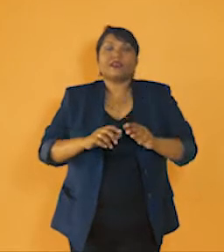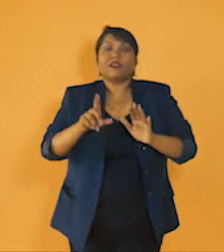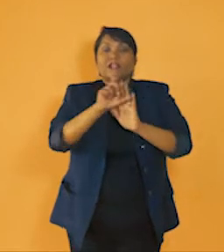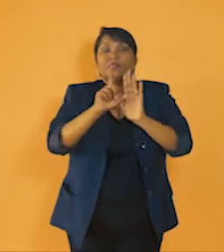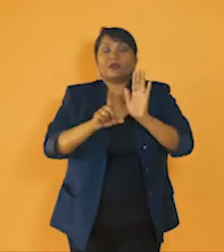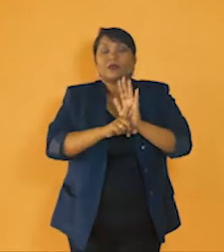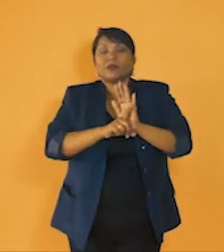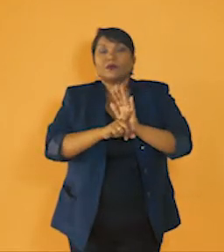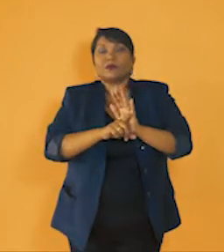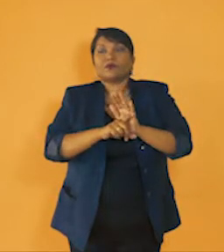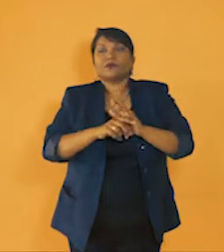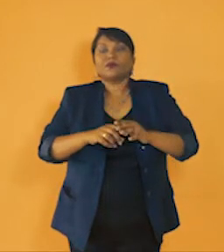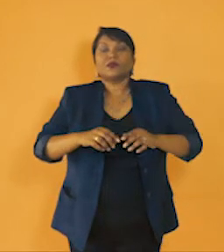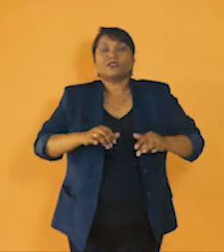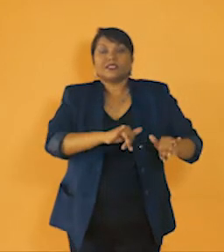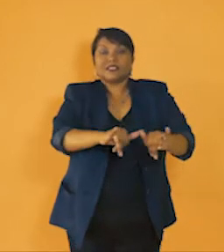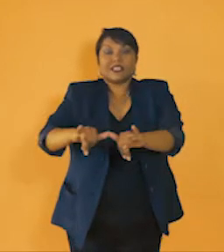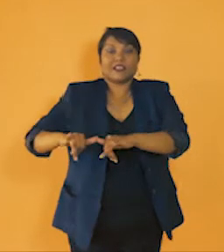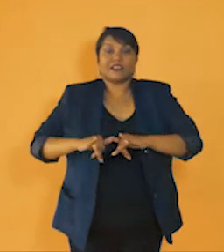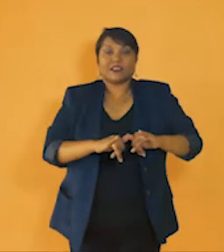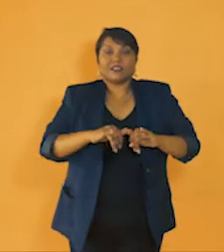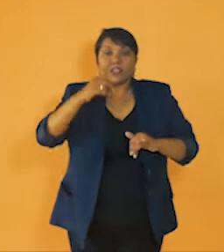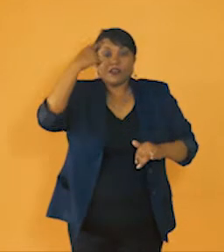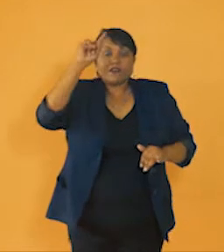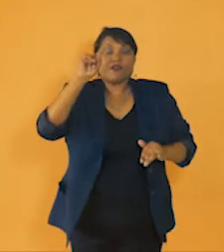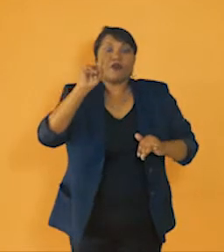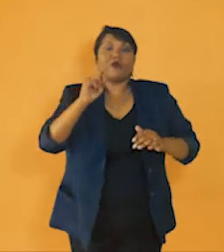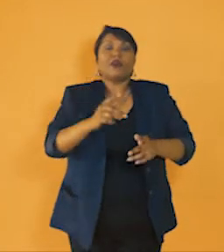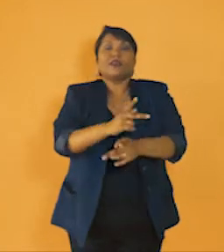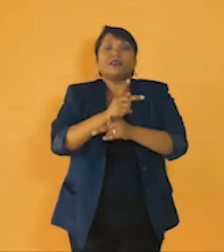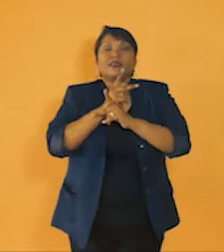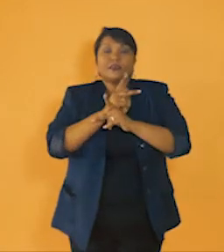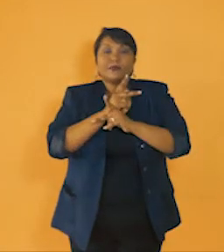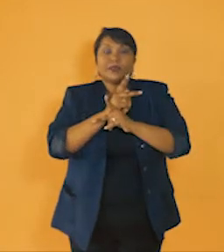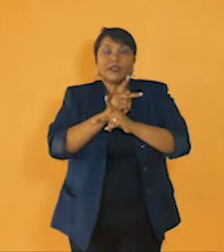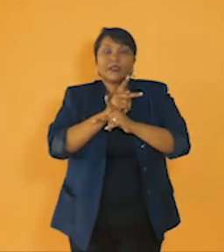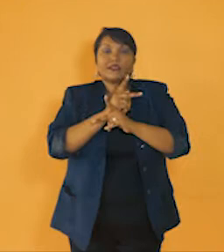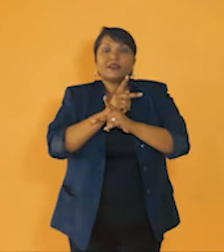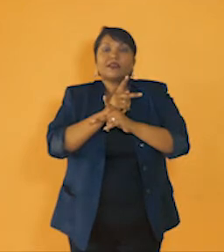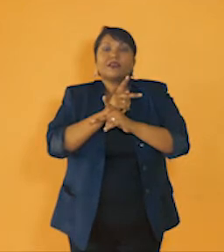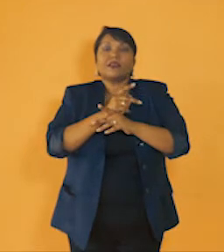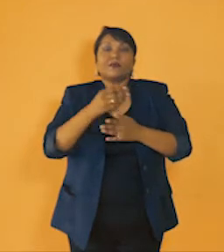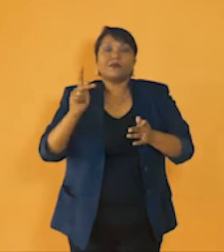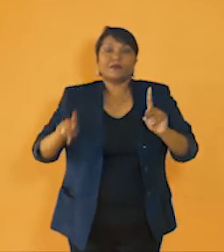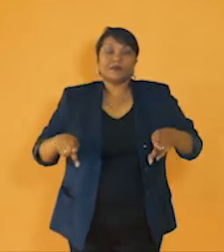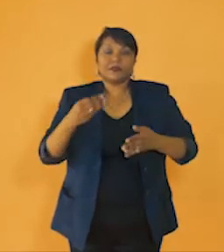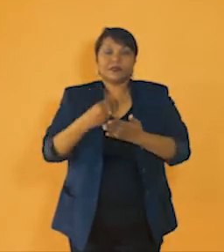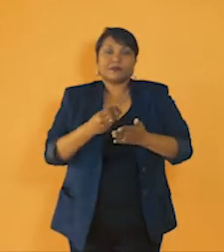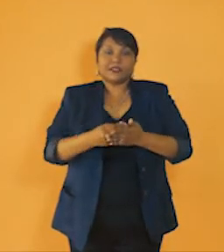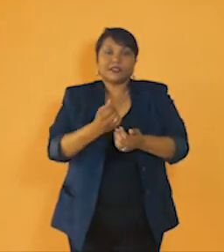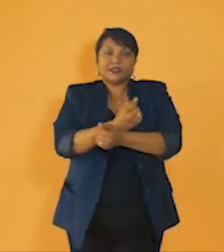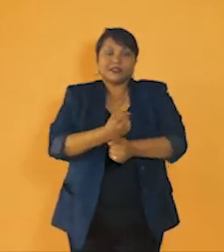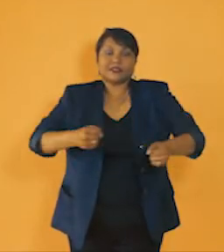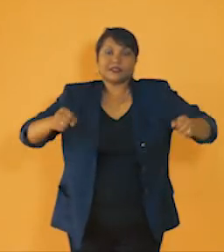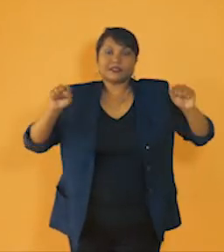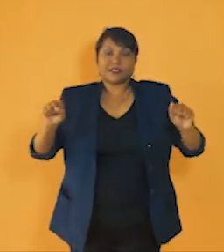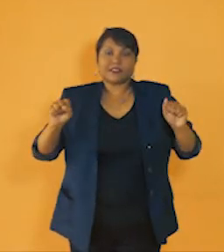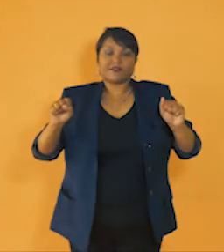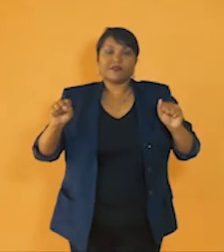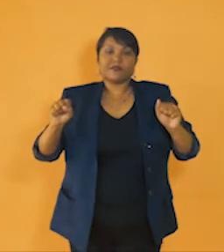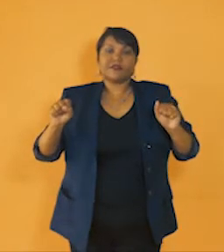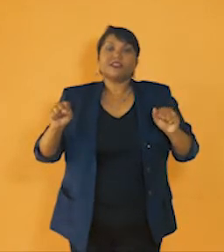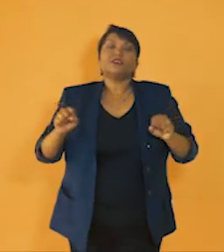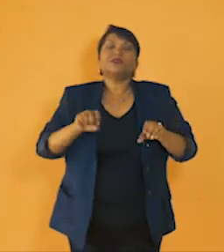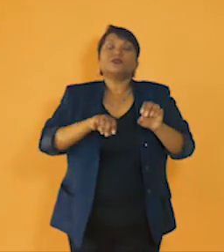implements, and promotes adherence to internationally recognized standards for securities regulation. Its membership regulates more